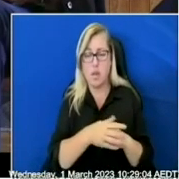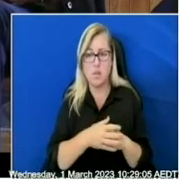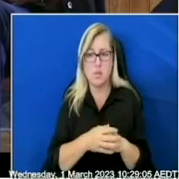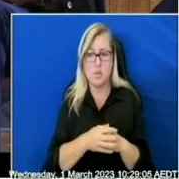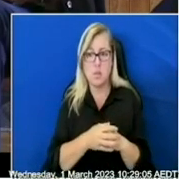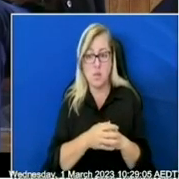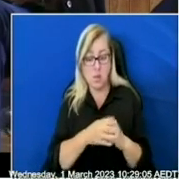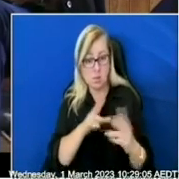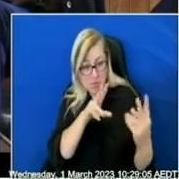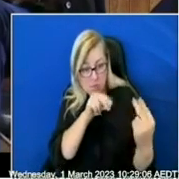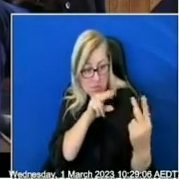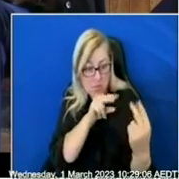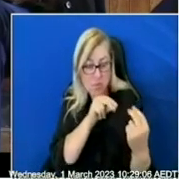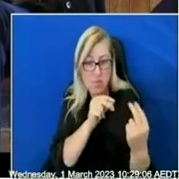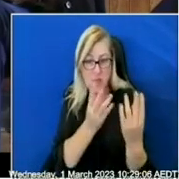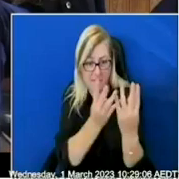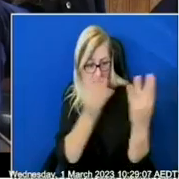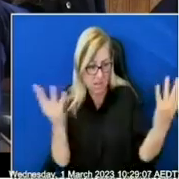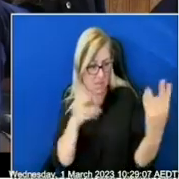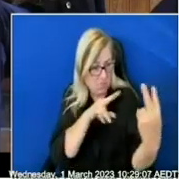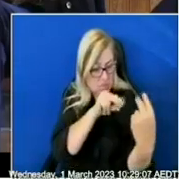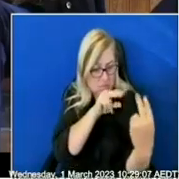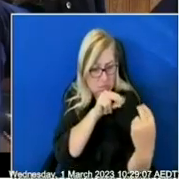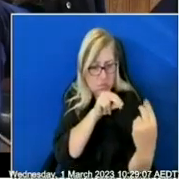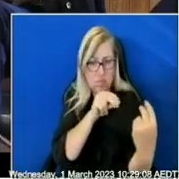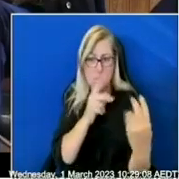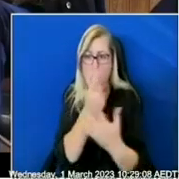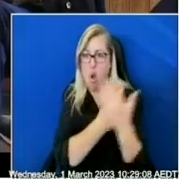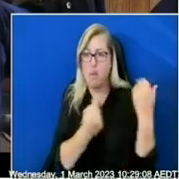hour a day, wasn't it?